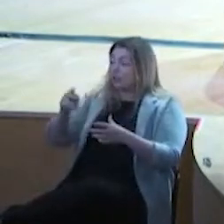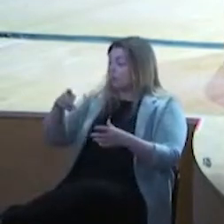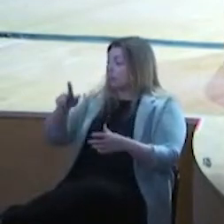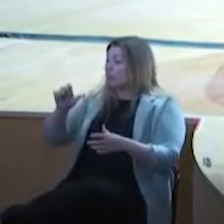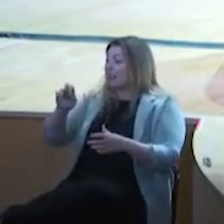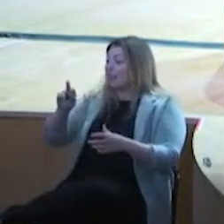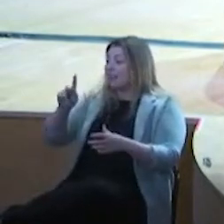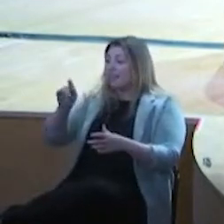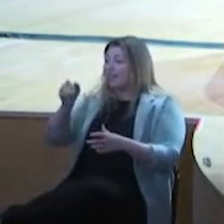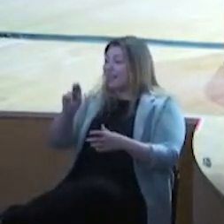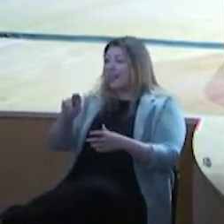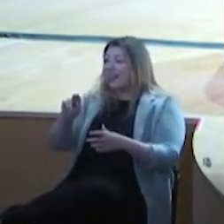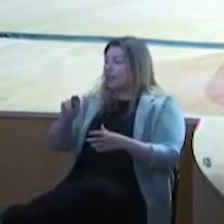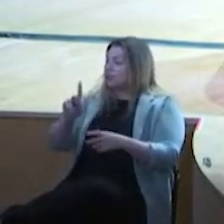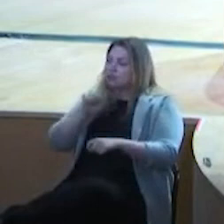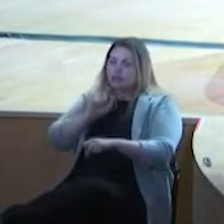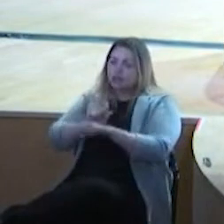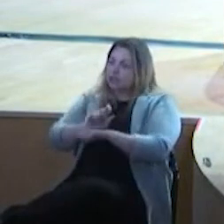out to be